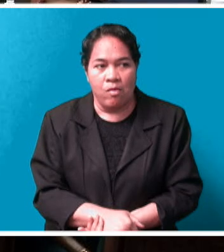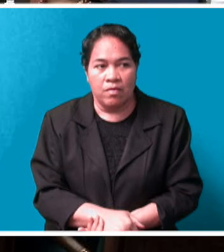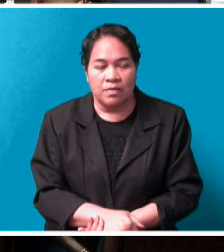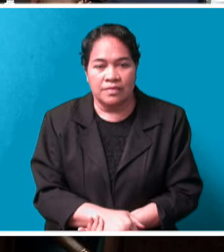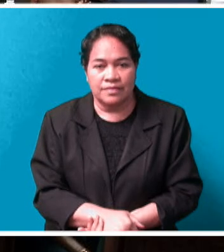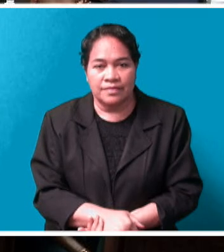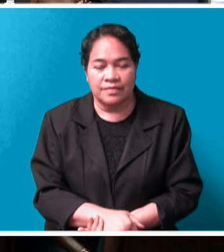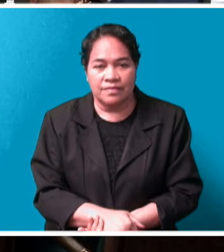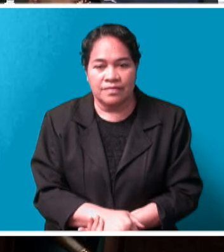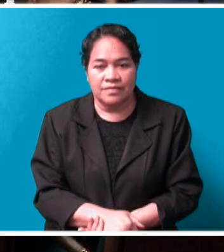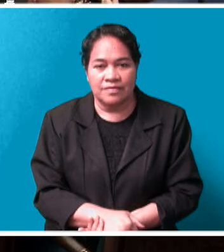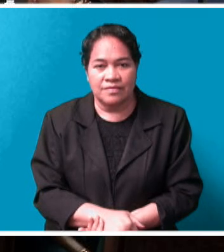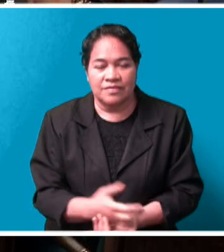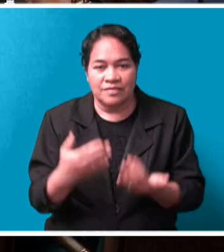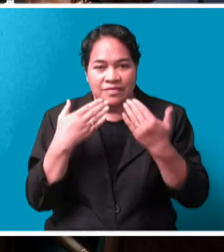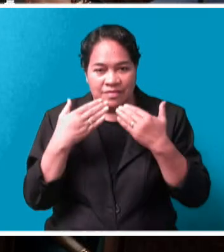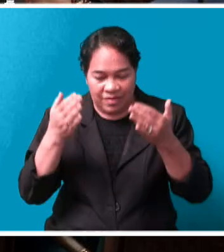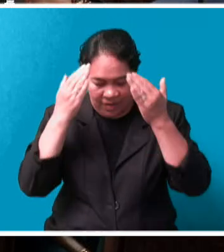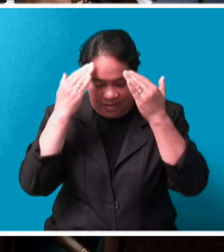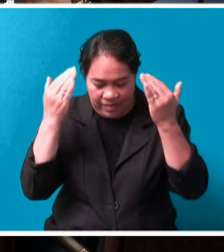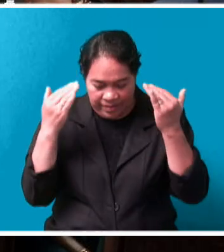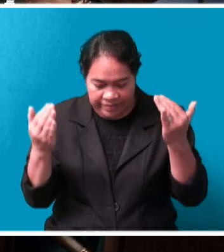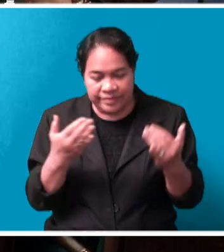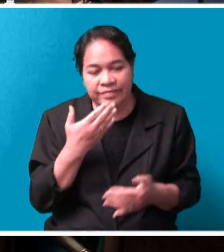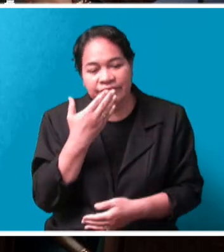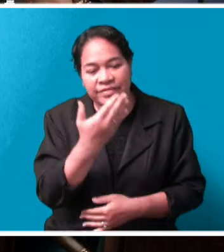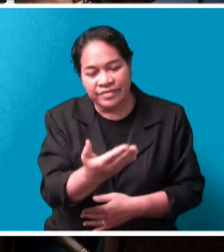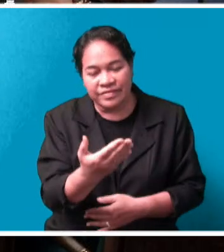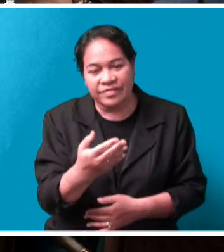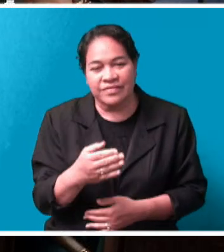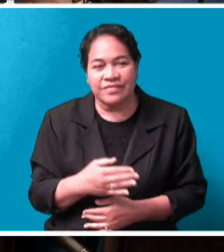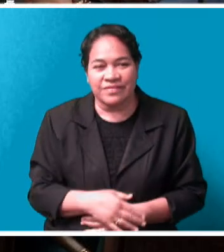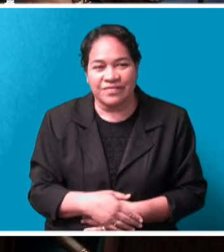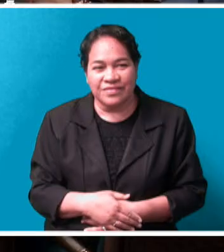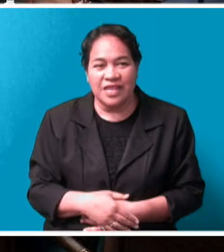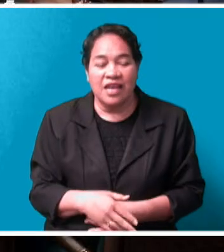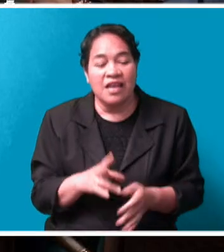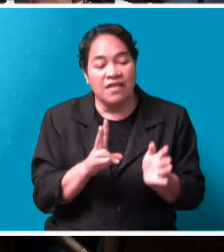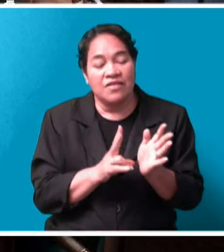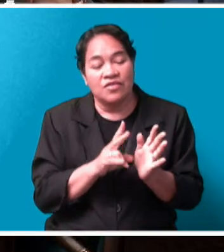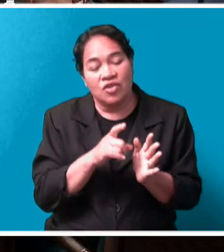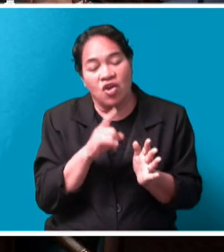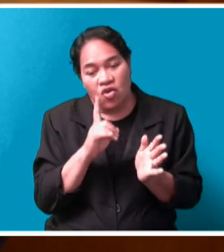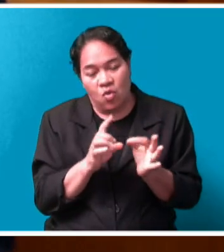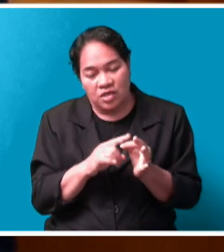Thank you, Mr. Speaker, sir. I thank the Honorable Virendra Lal for his question.